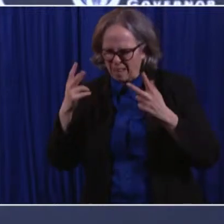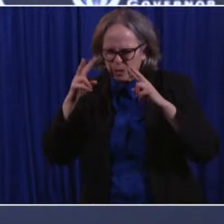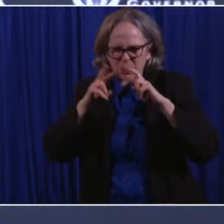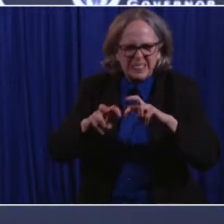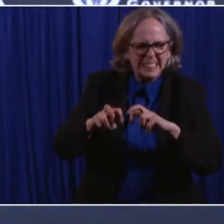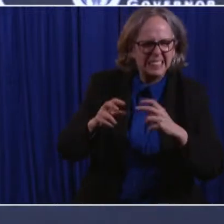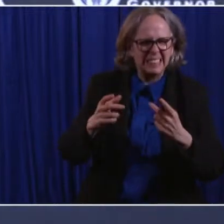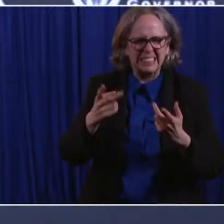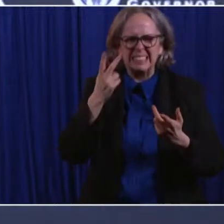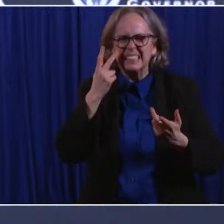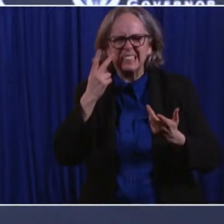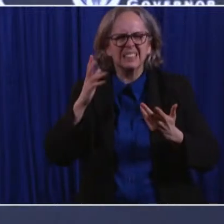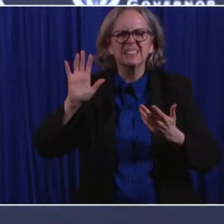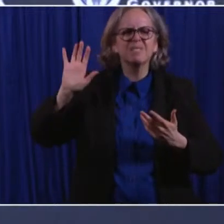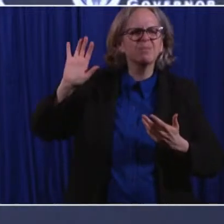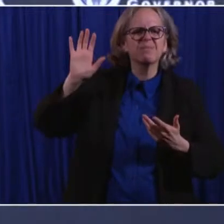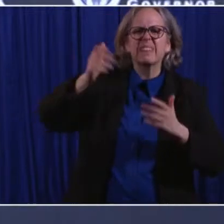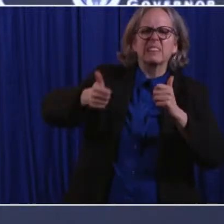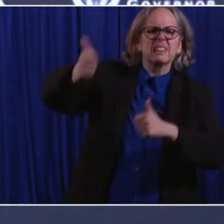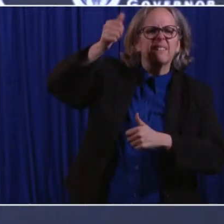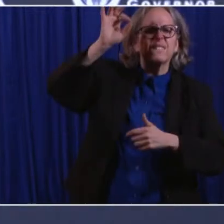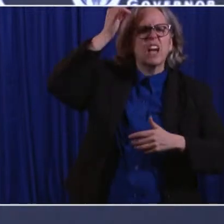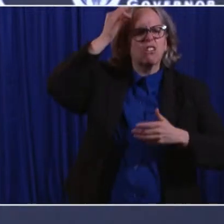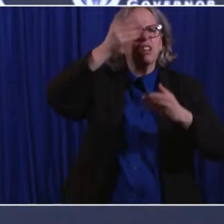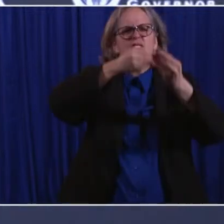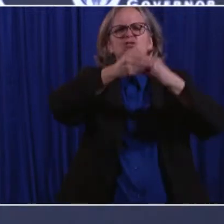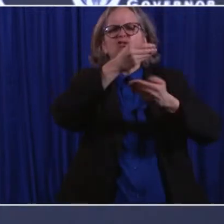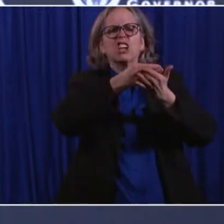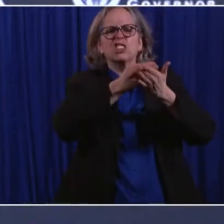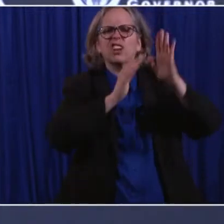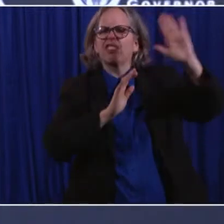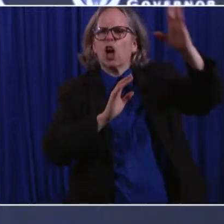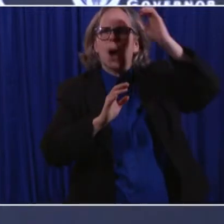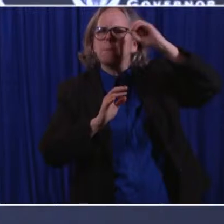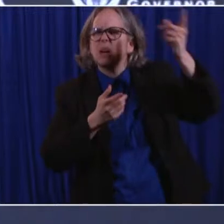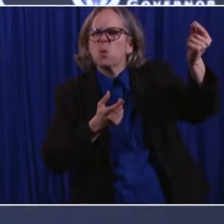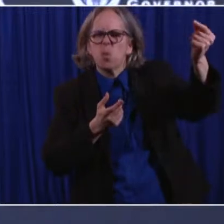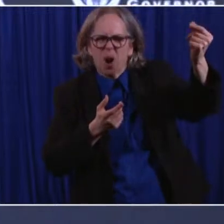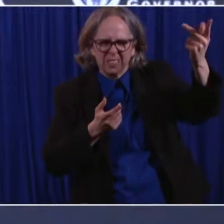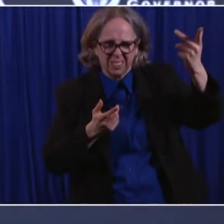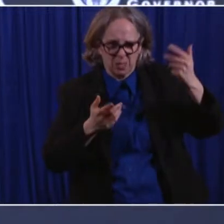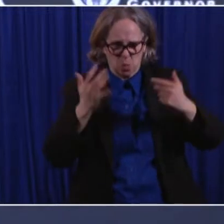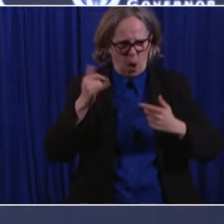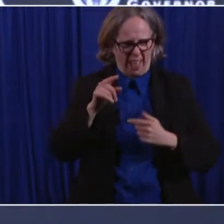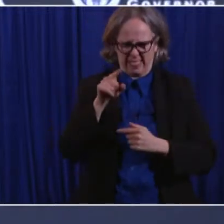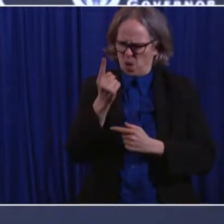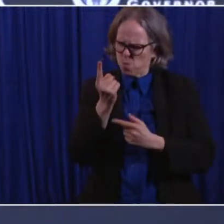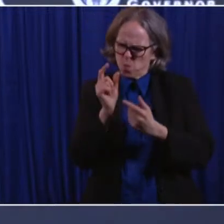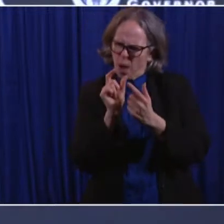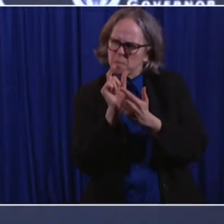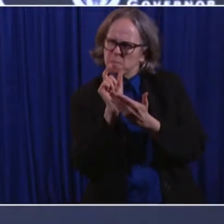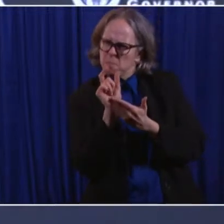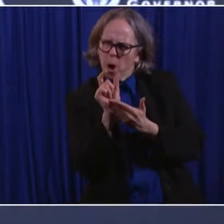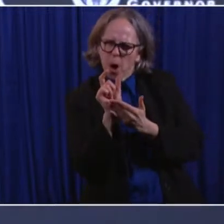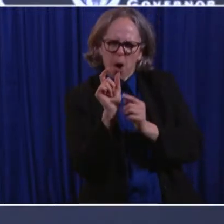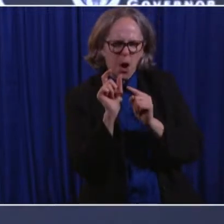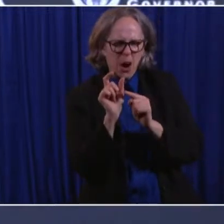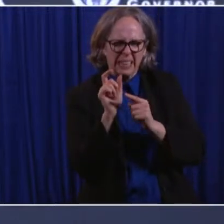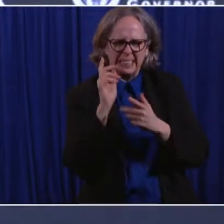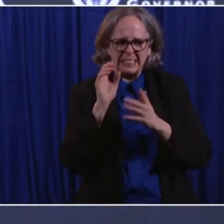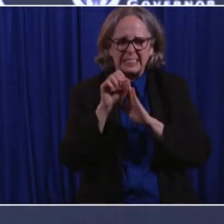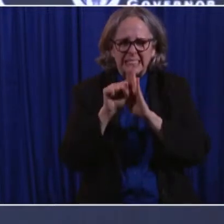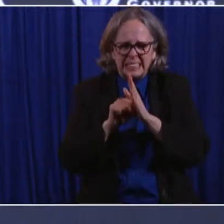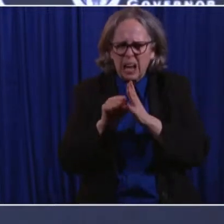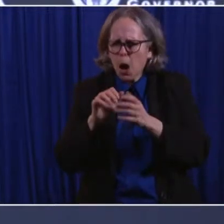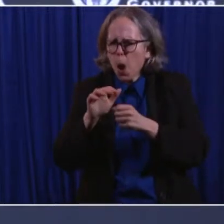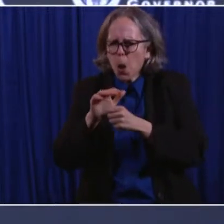to that provision, which would prohibit us and other local government entities from cutting taxes if we wanted to. It doesn't